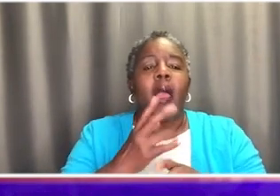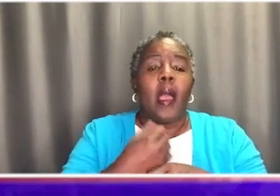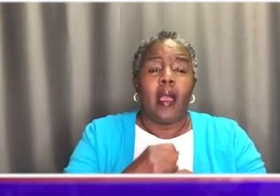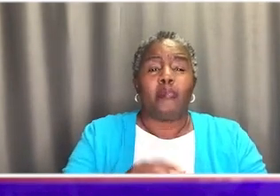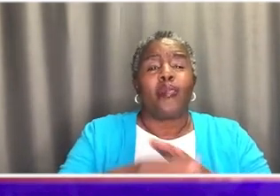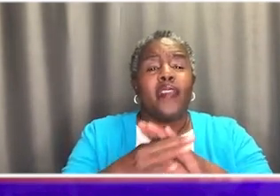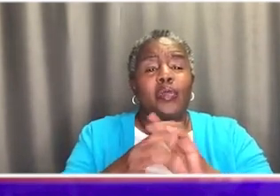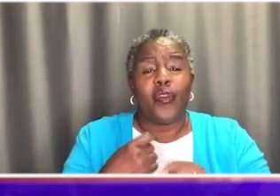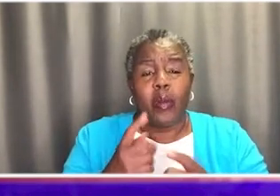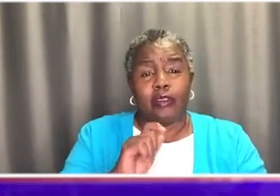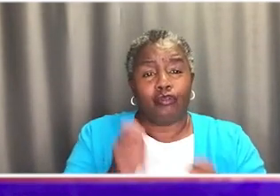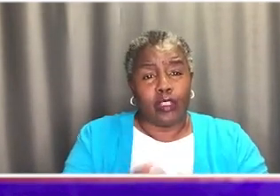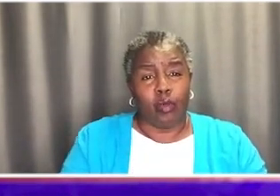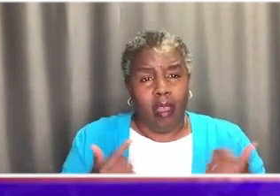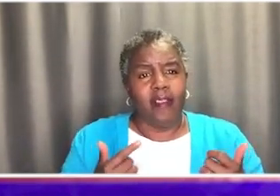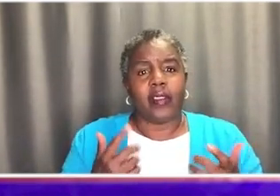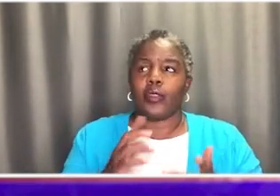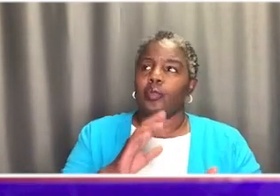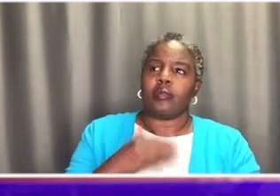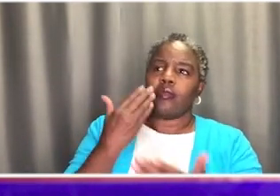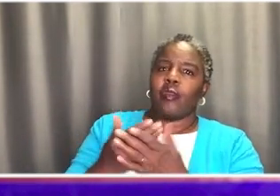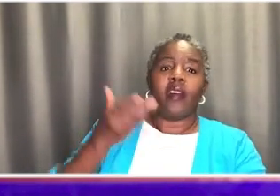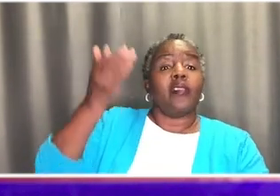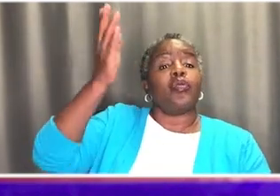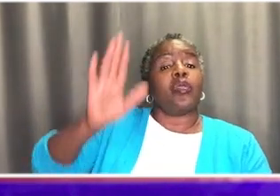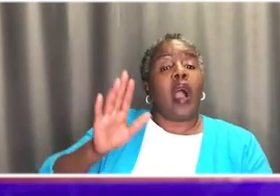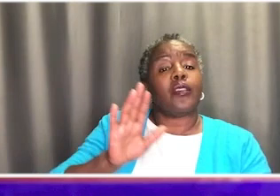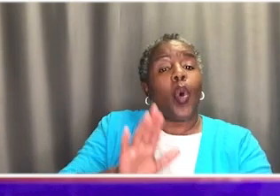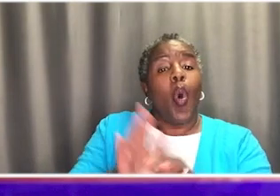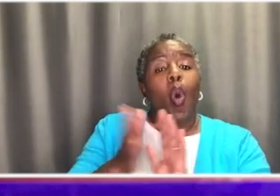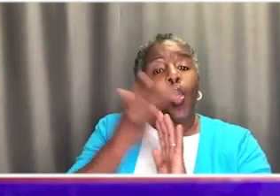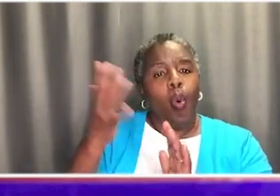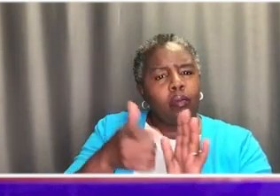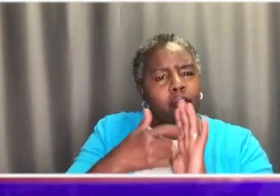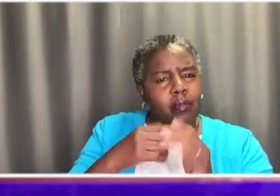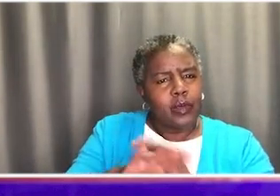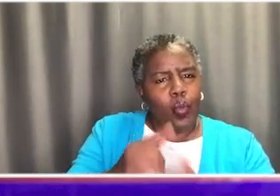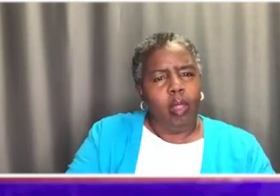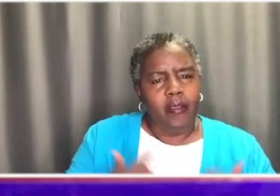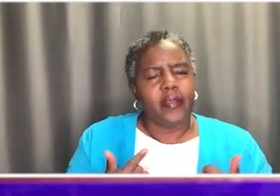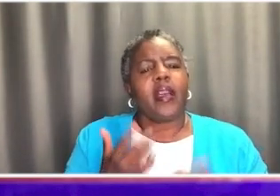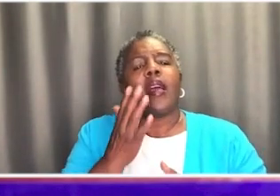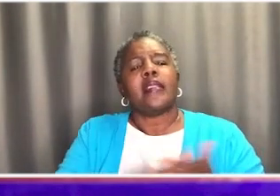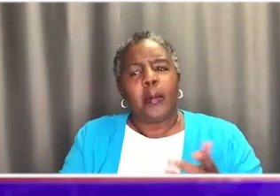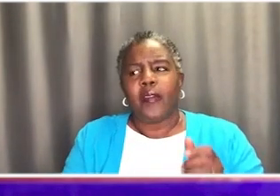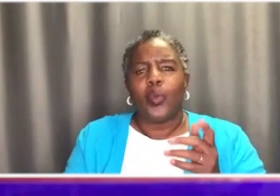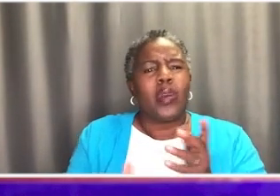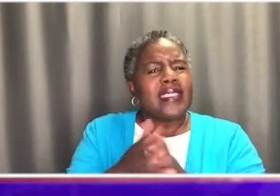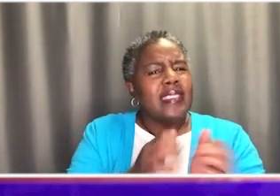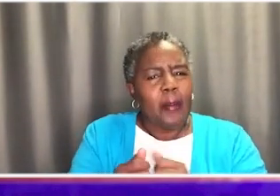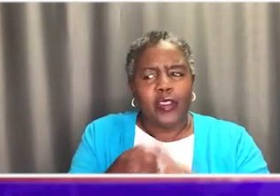lifestyle changes to get the God's glory in your life. And some of you have suffered damages